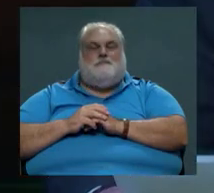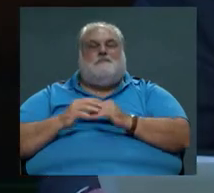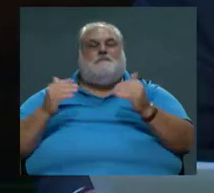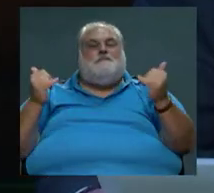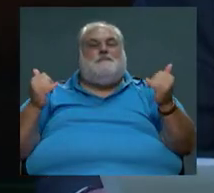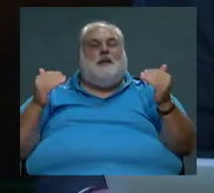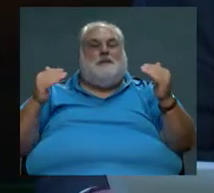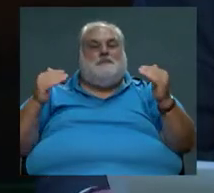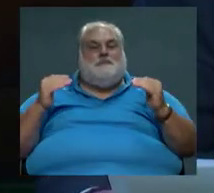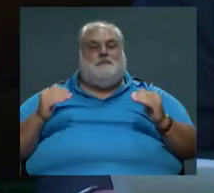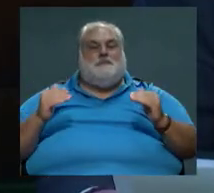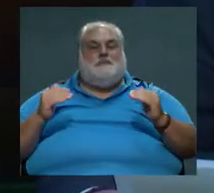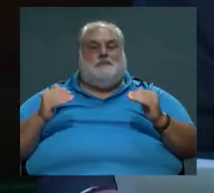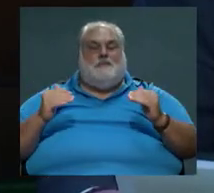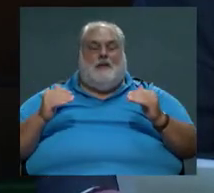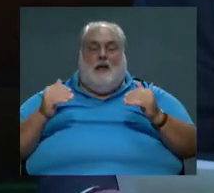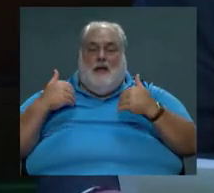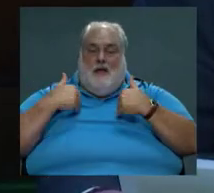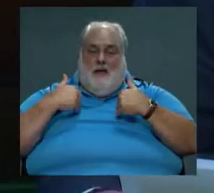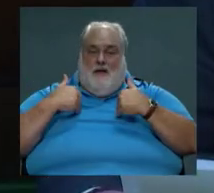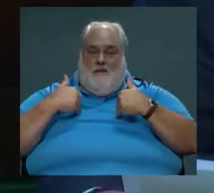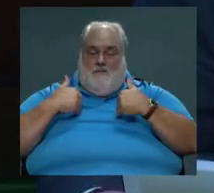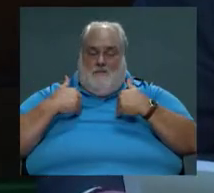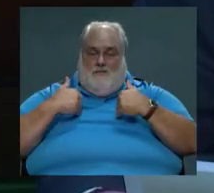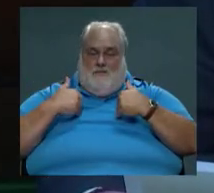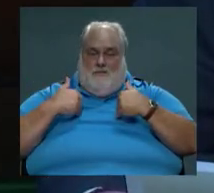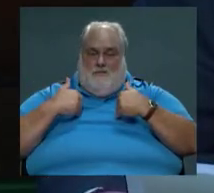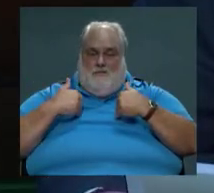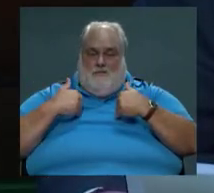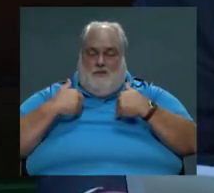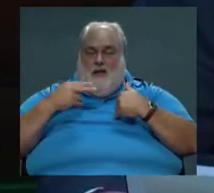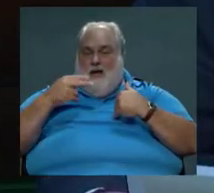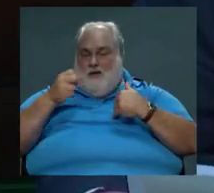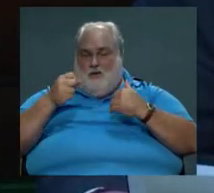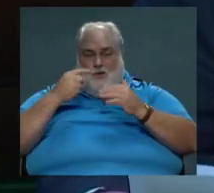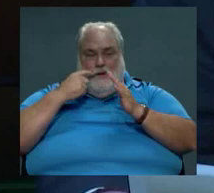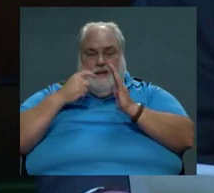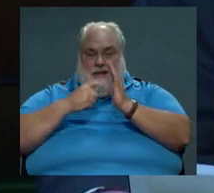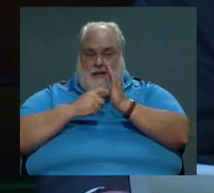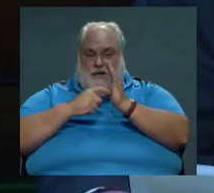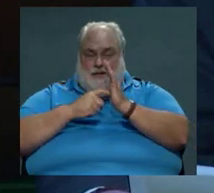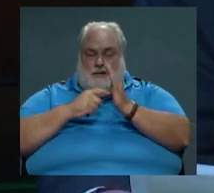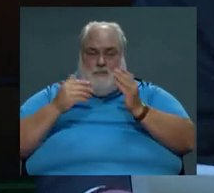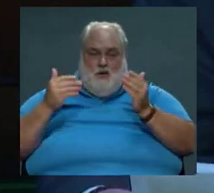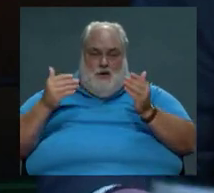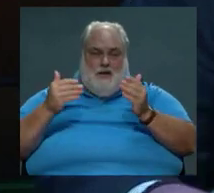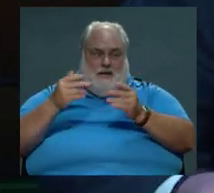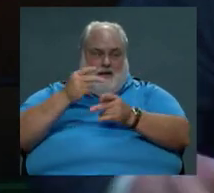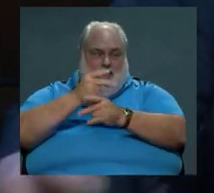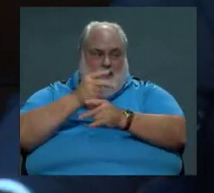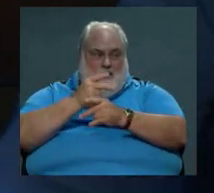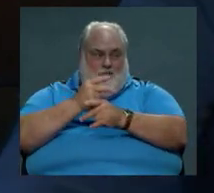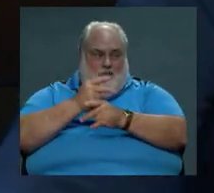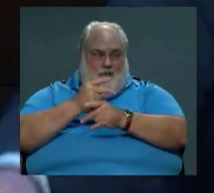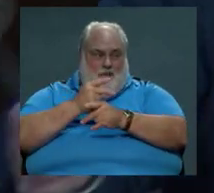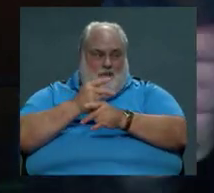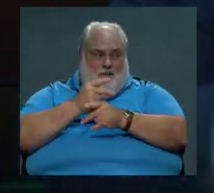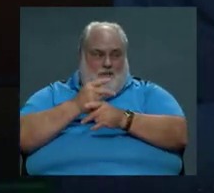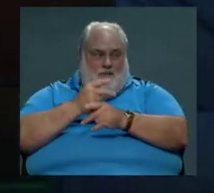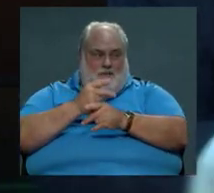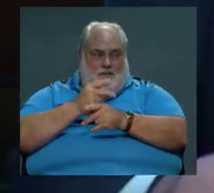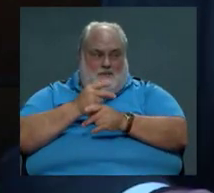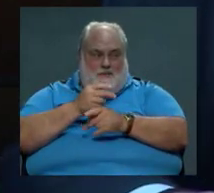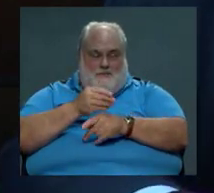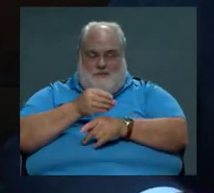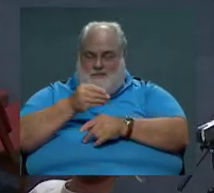Okay, we have a couple of high school recognitions that I'm going to go ahead and take care of. So I'm going to turn this,